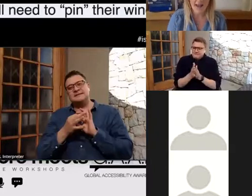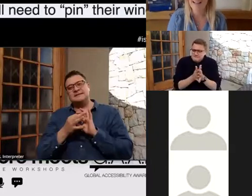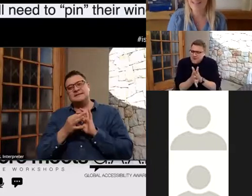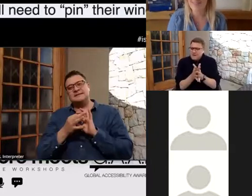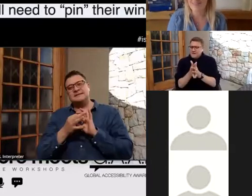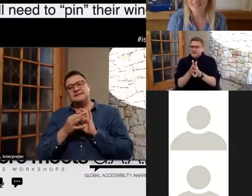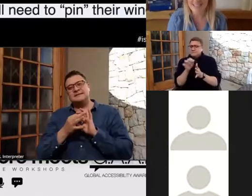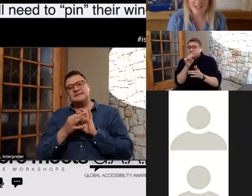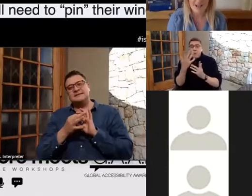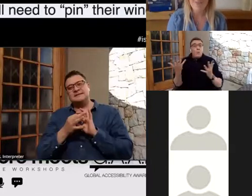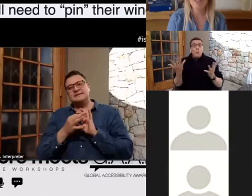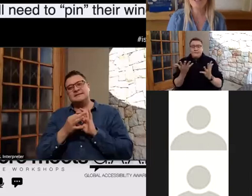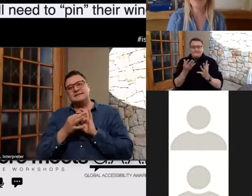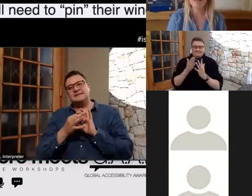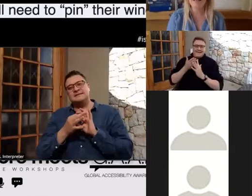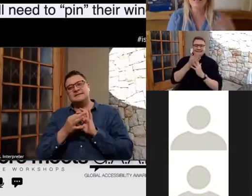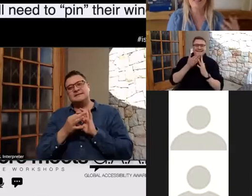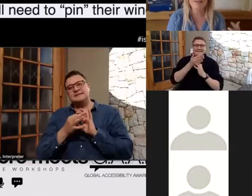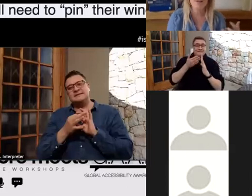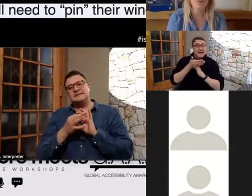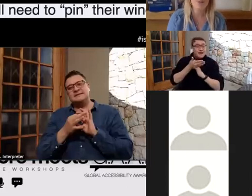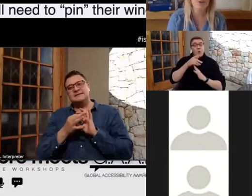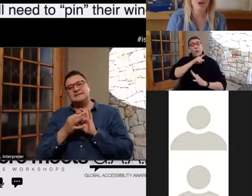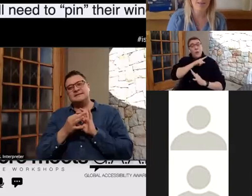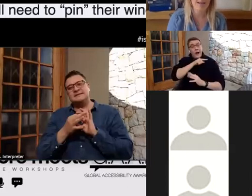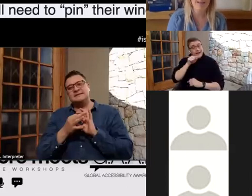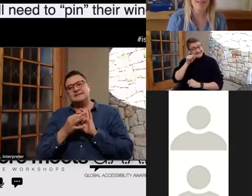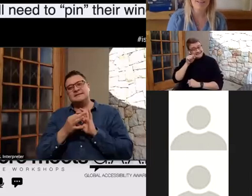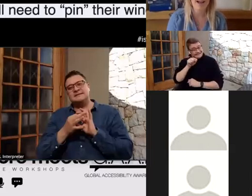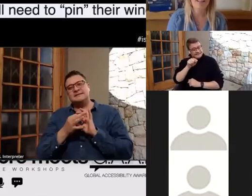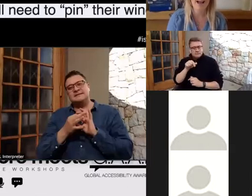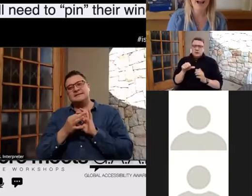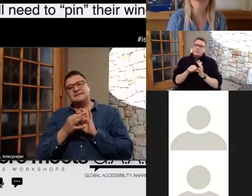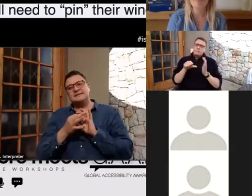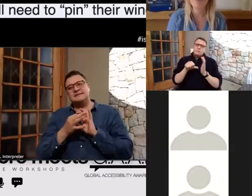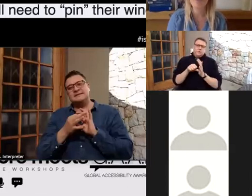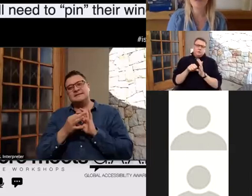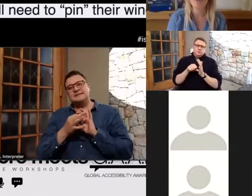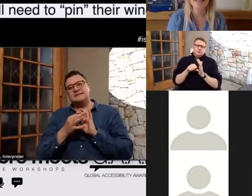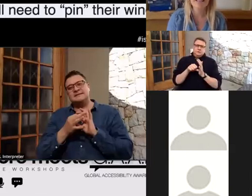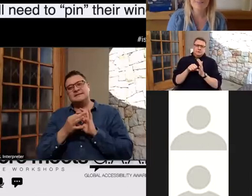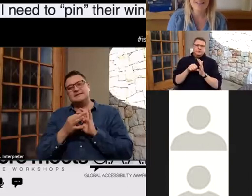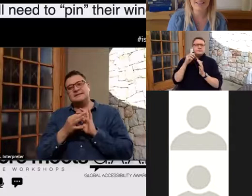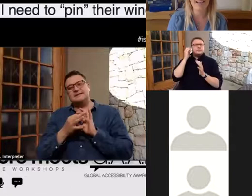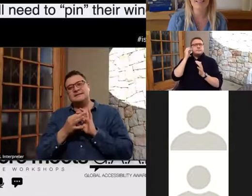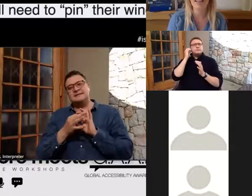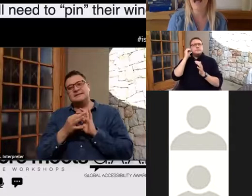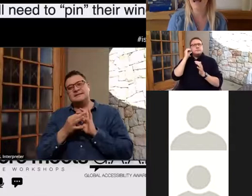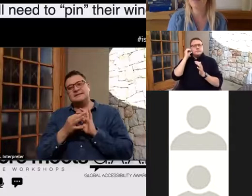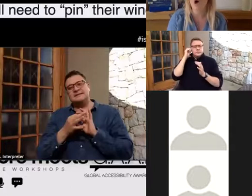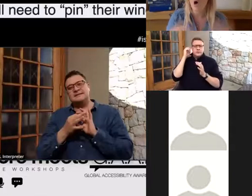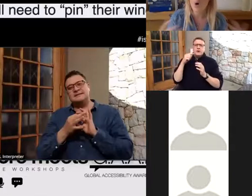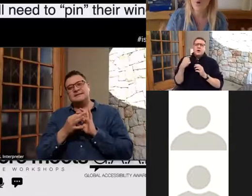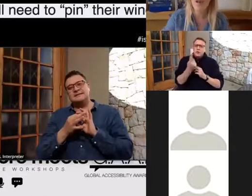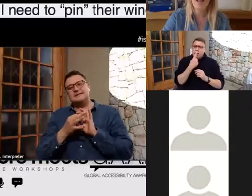of accessibility, because it is such an important topic that we need to be discussing